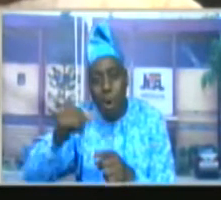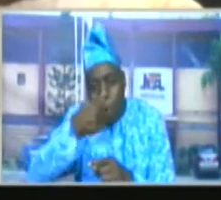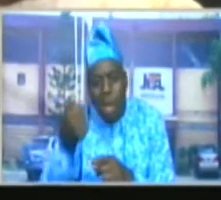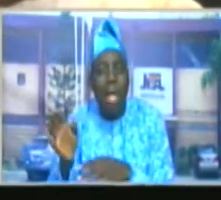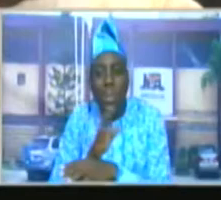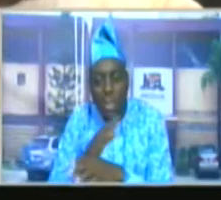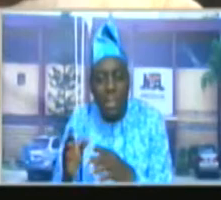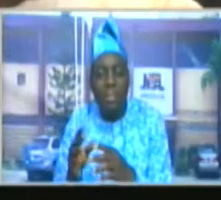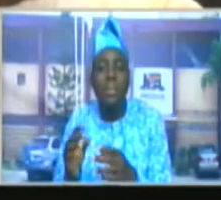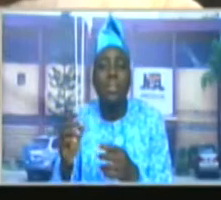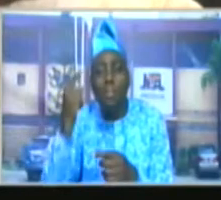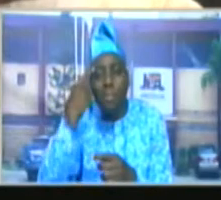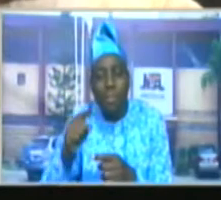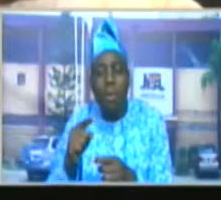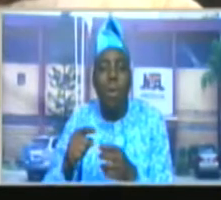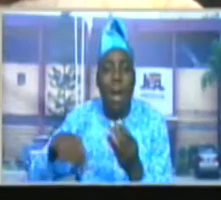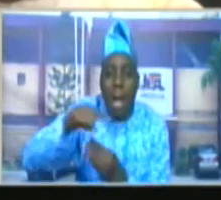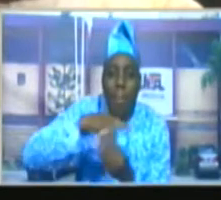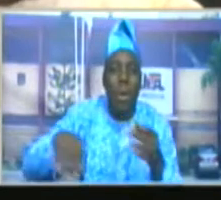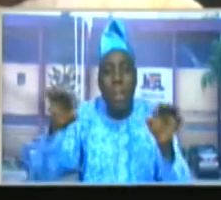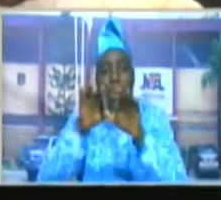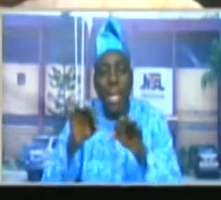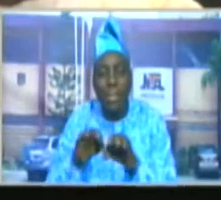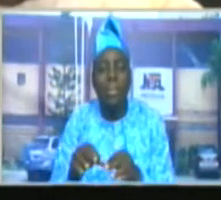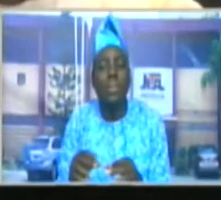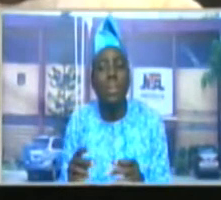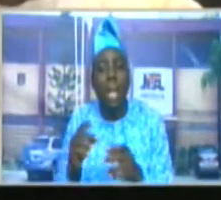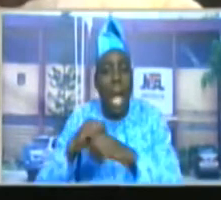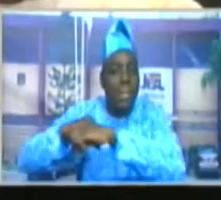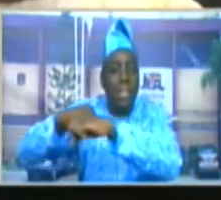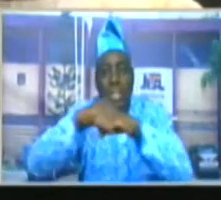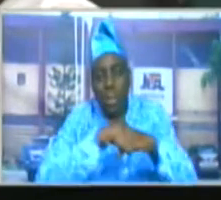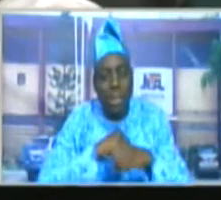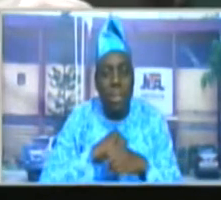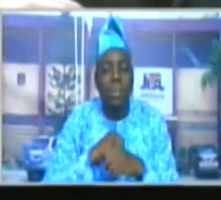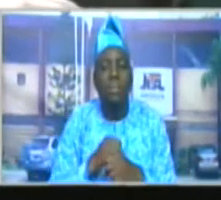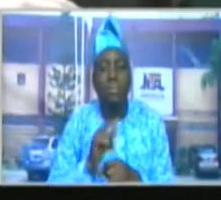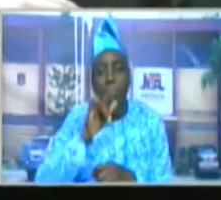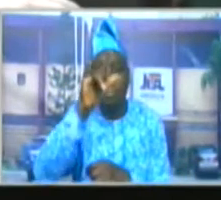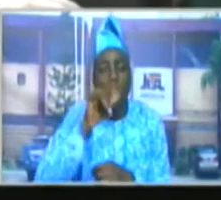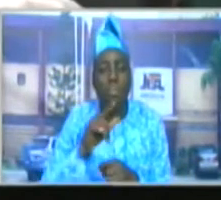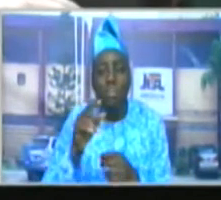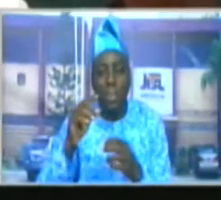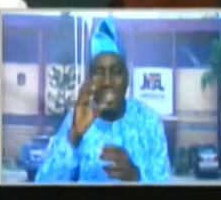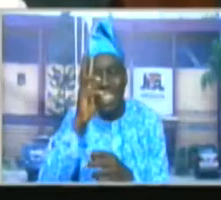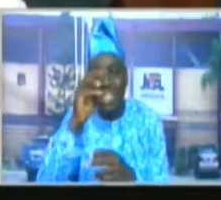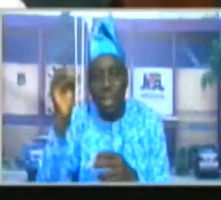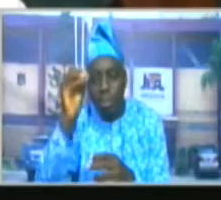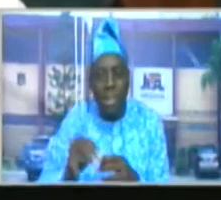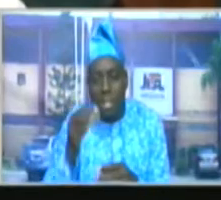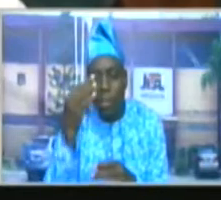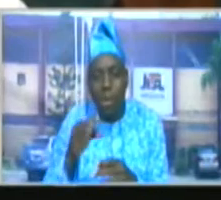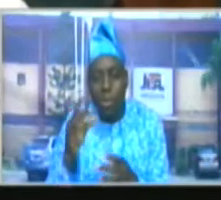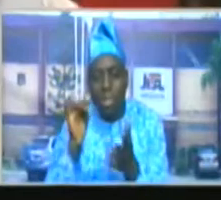but as a commercial and, more importantly, a security airport. 60% of the refund, he said, will